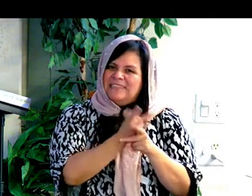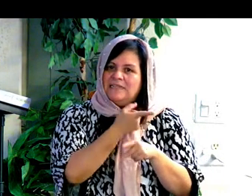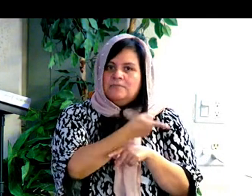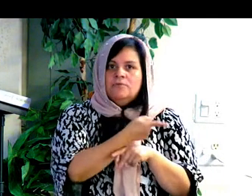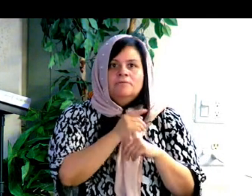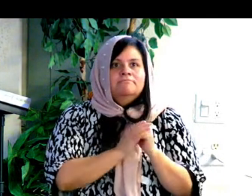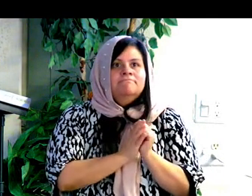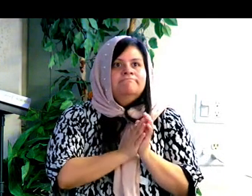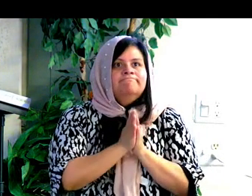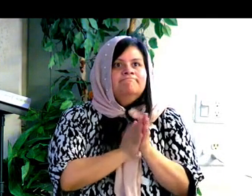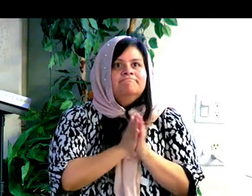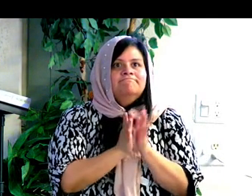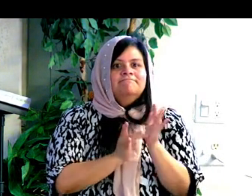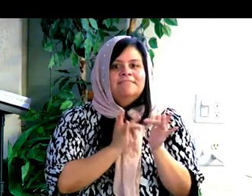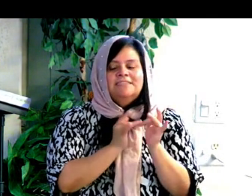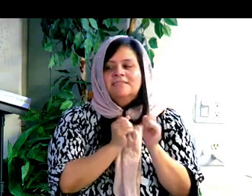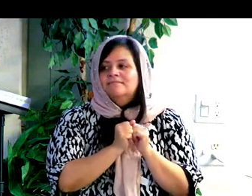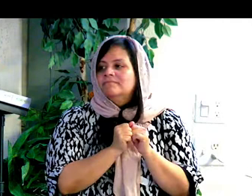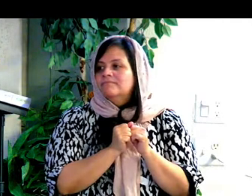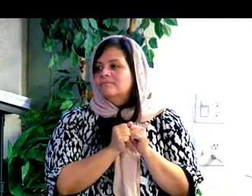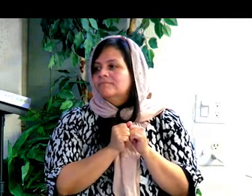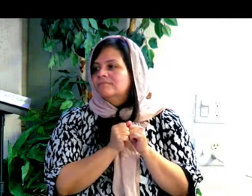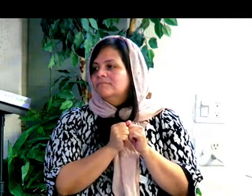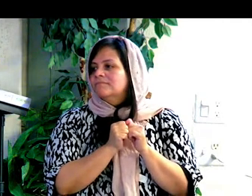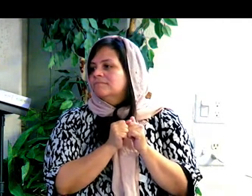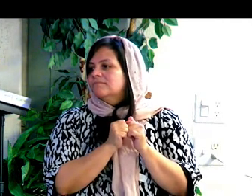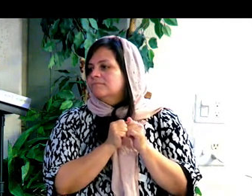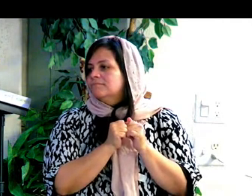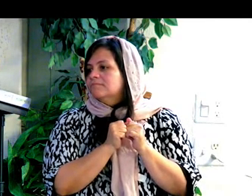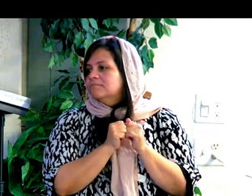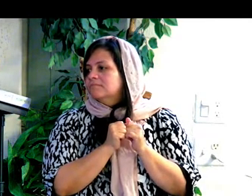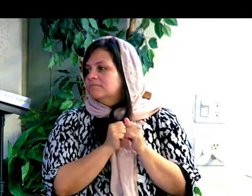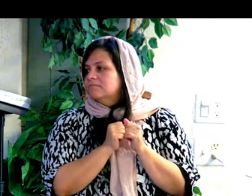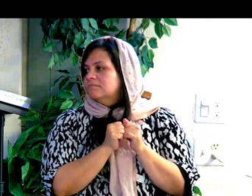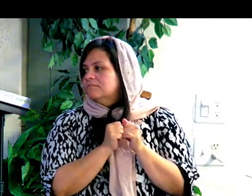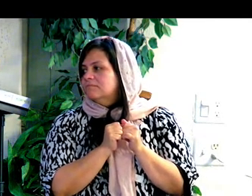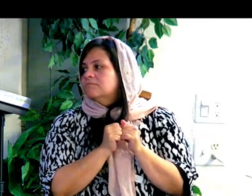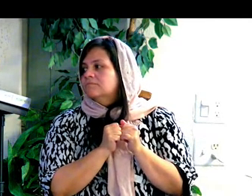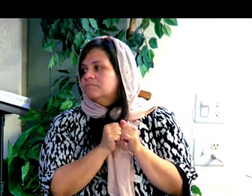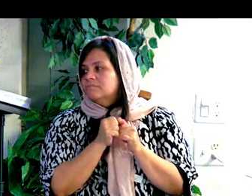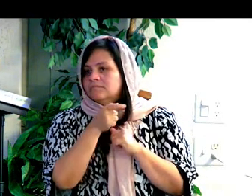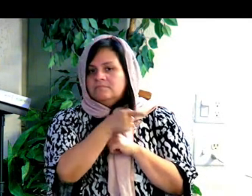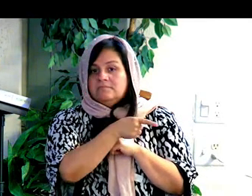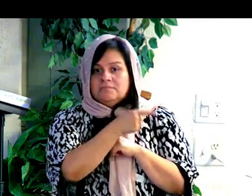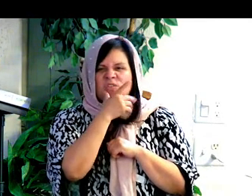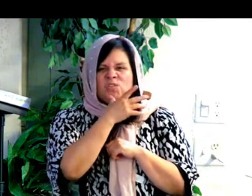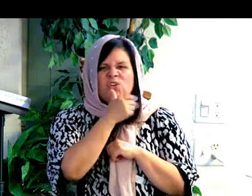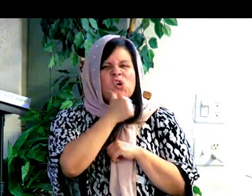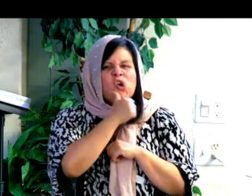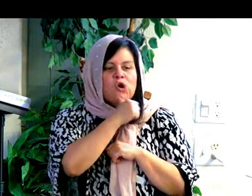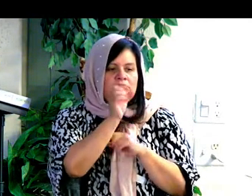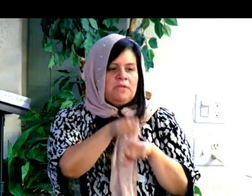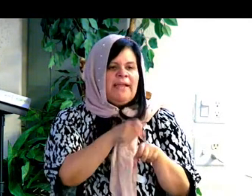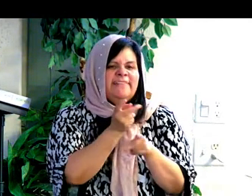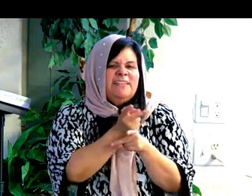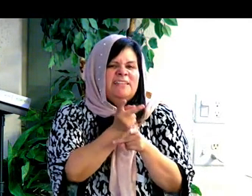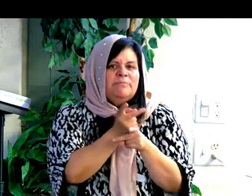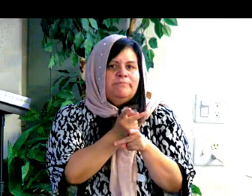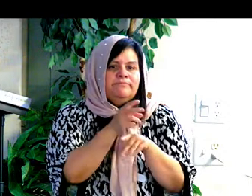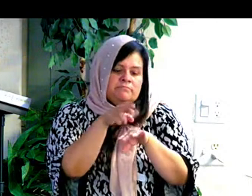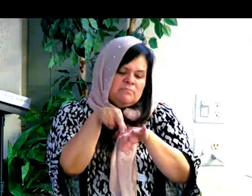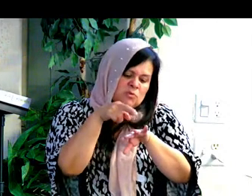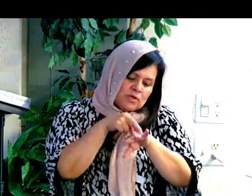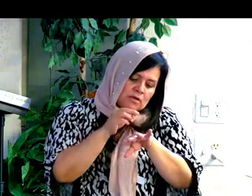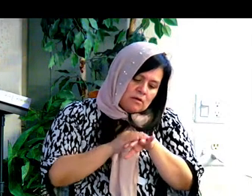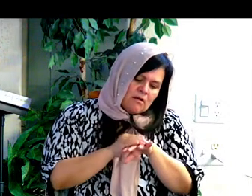yeah, it's a promise. it's something that she could keep and hold to know that he's going to come back. Y ese, ese es